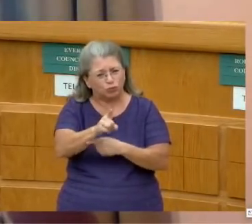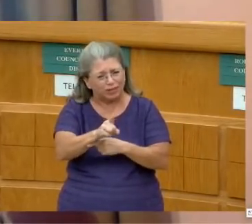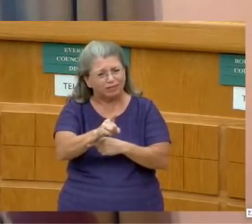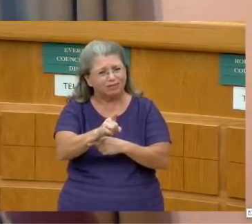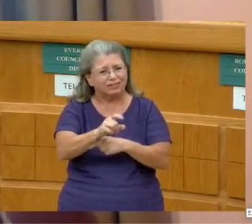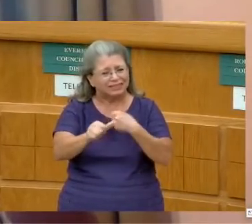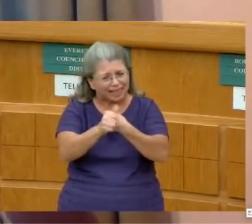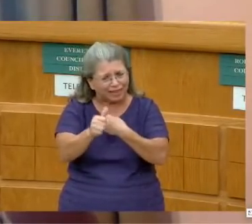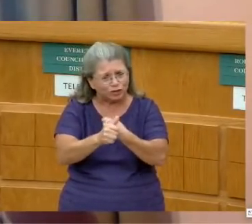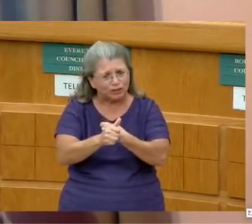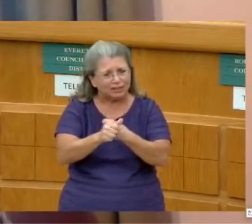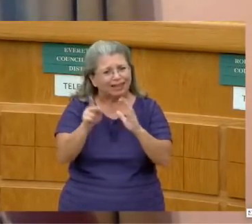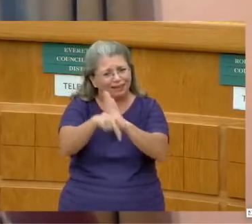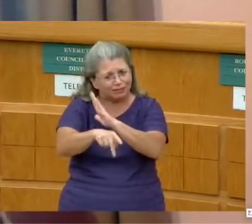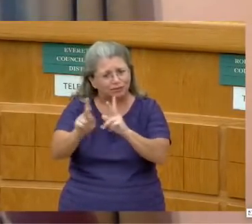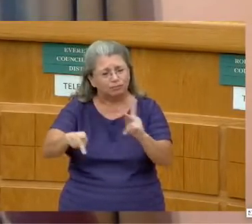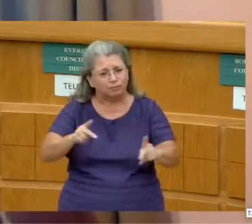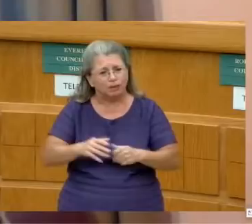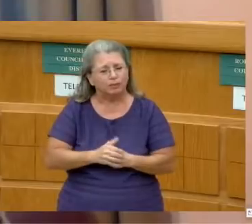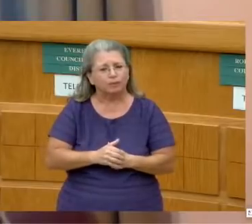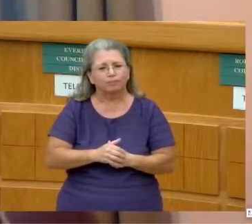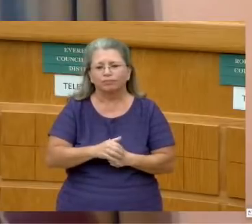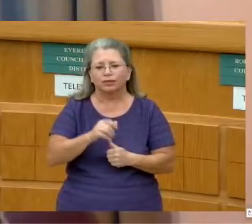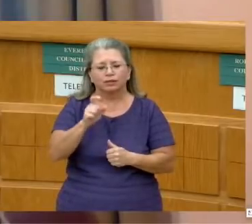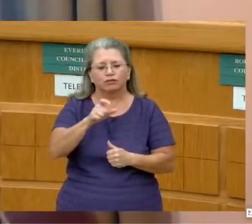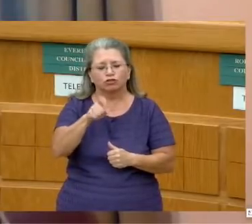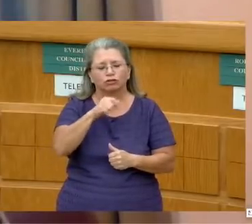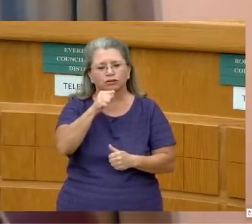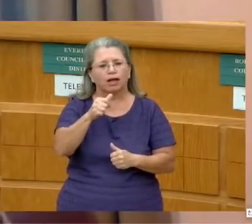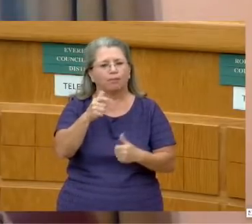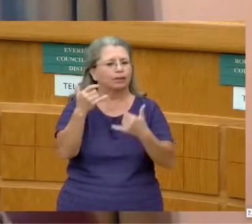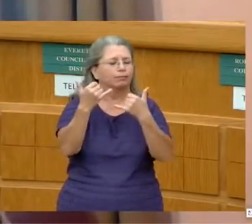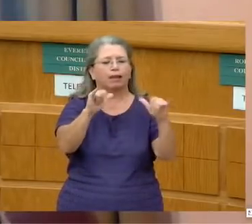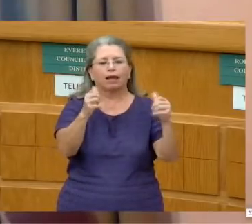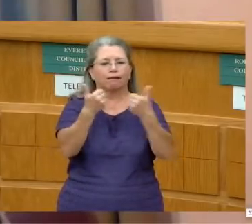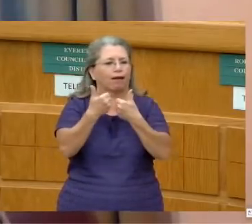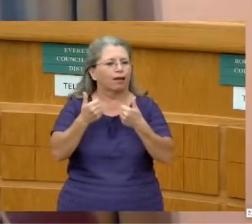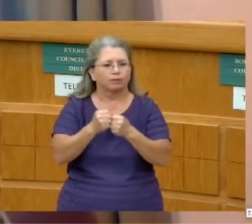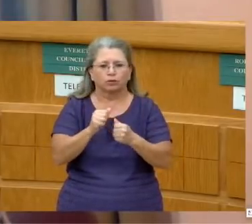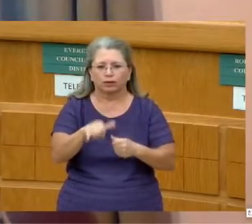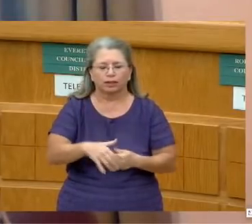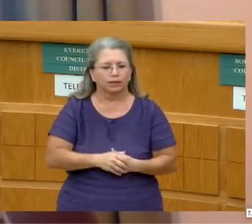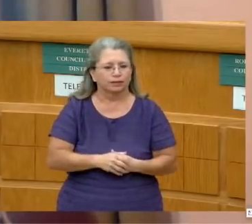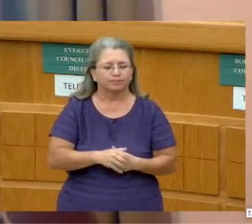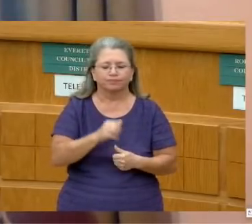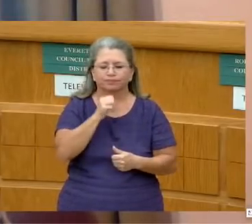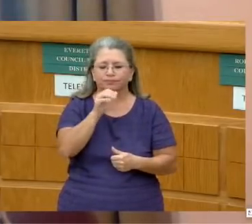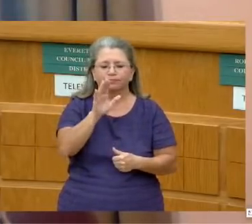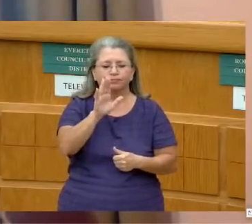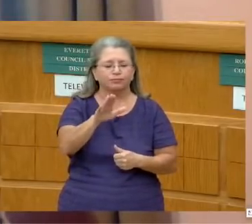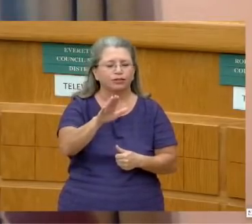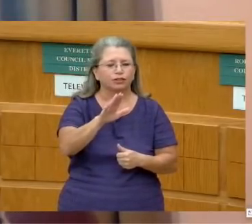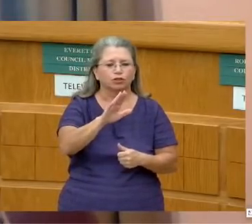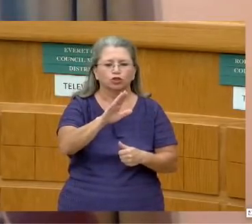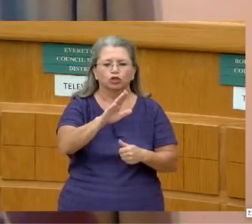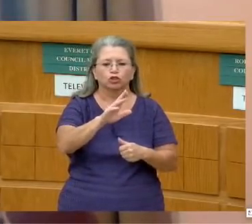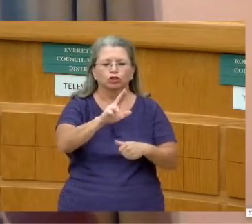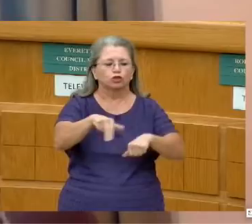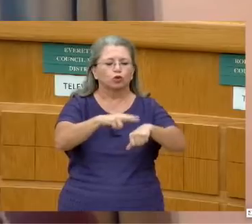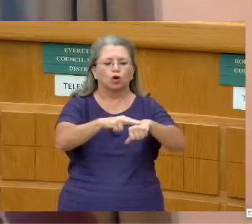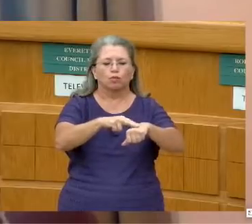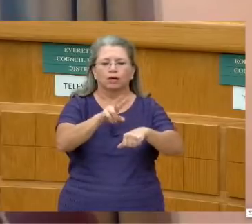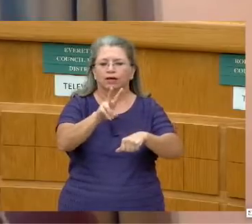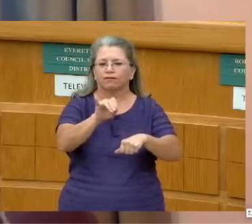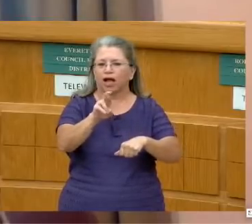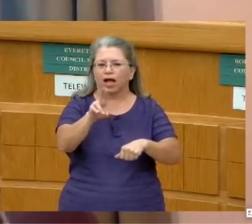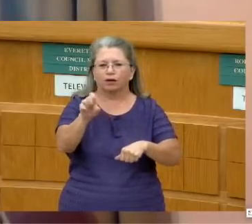kills. It is not something we should be playing Russian roulette with. This is not your typical virus. This virus is looking